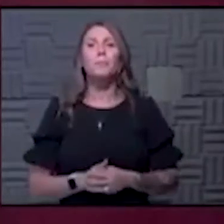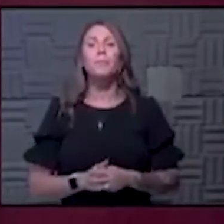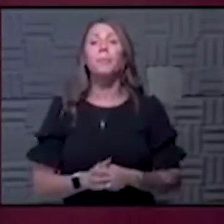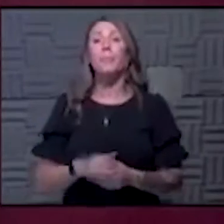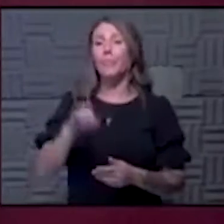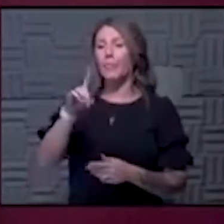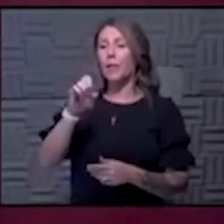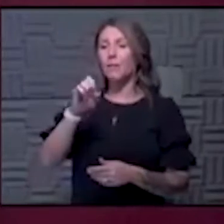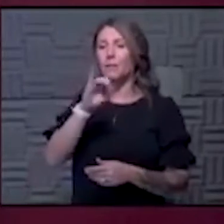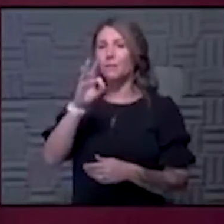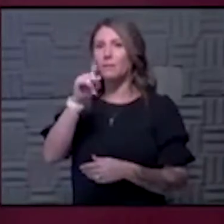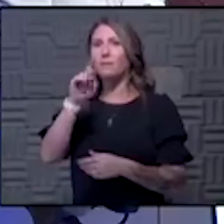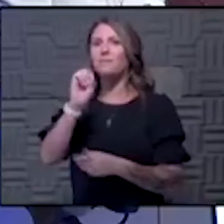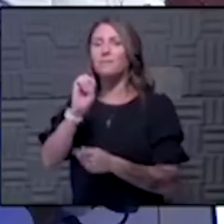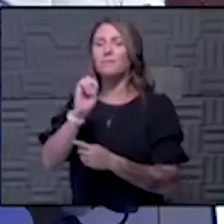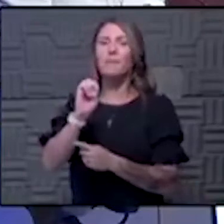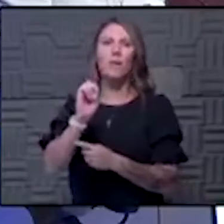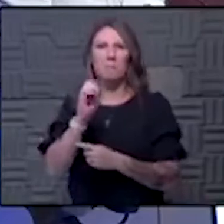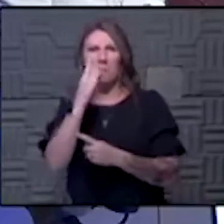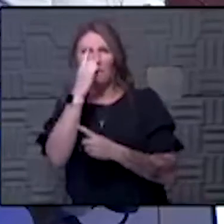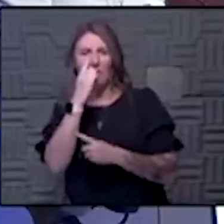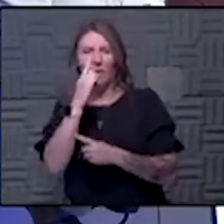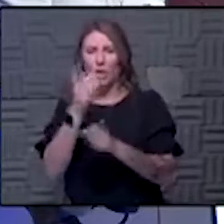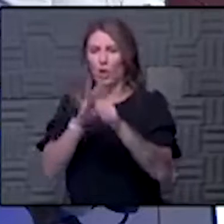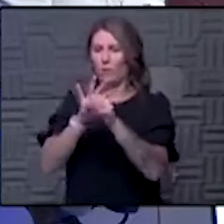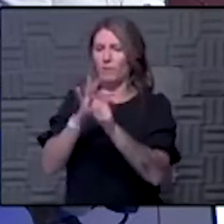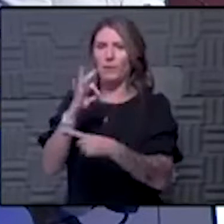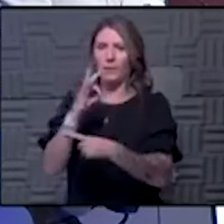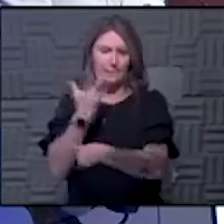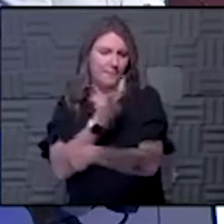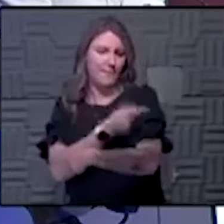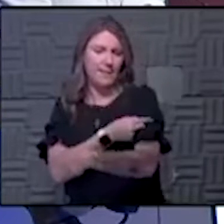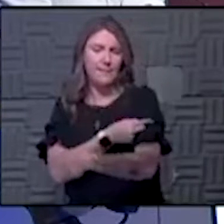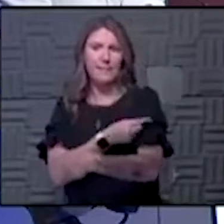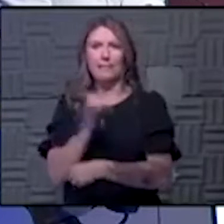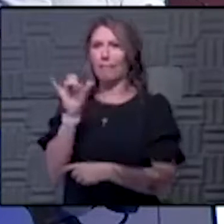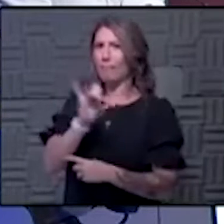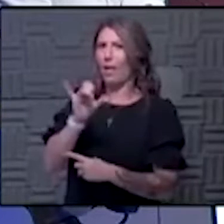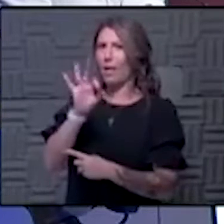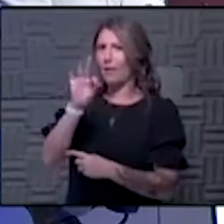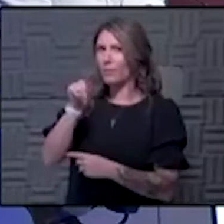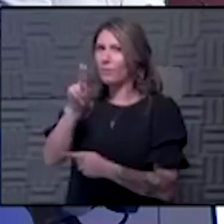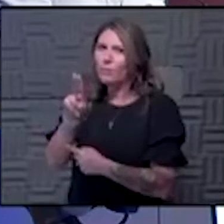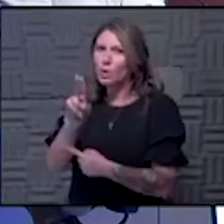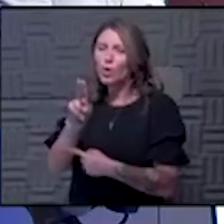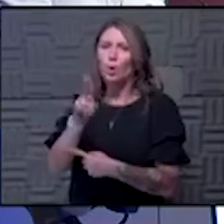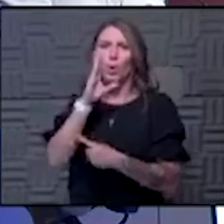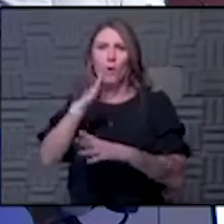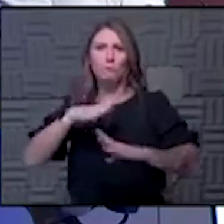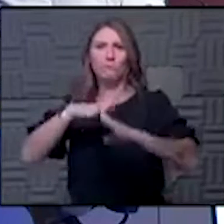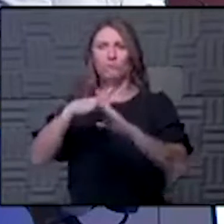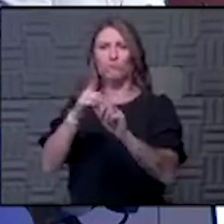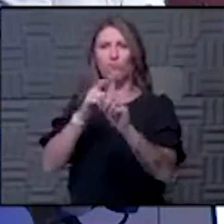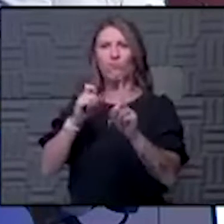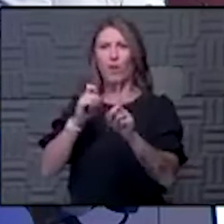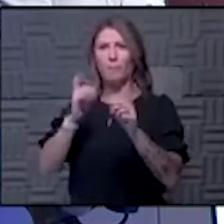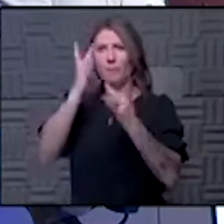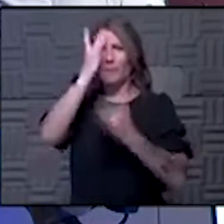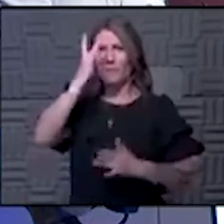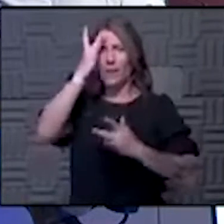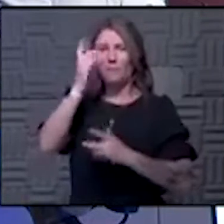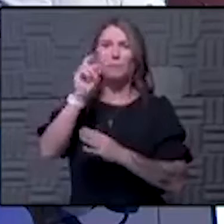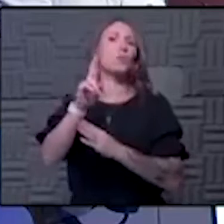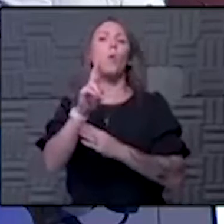Debbie is asking, do the doctors think the COVID vaccine will be like the flu vaccine? Will it keep you from getting the virus or just help lighten